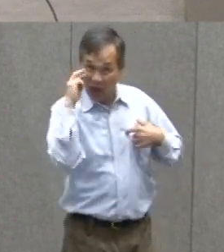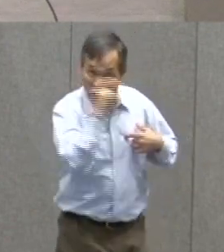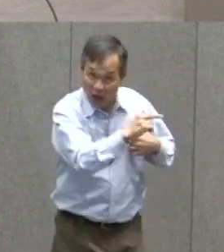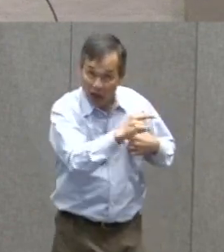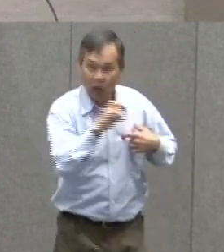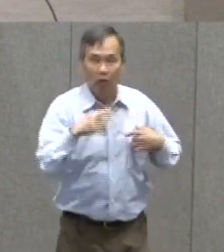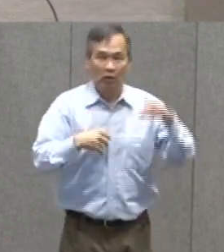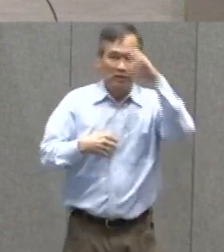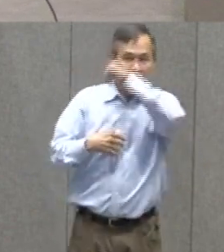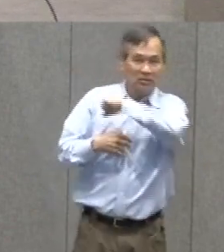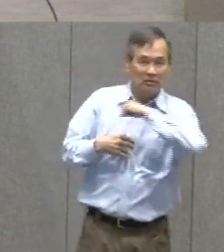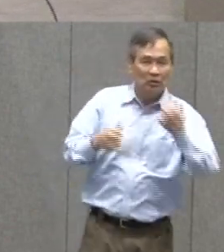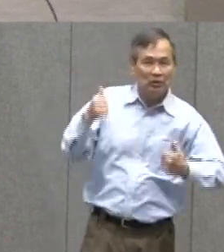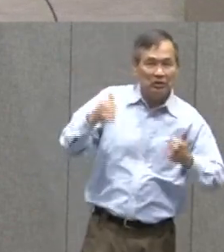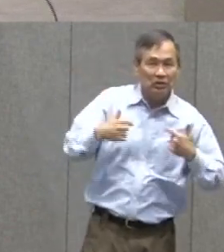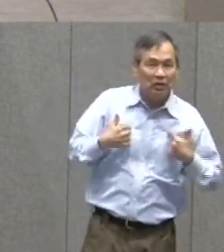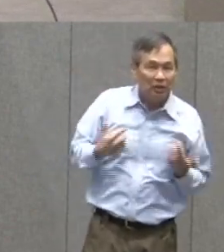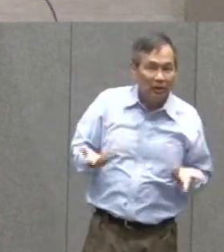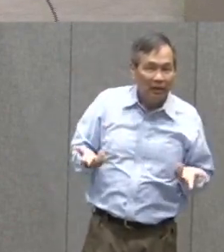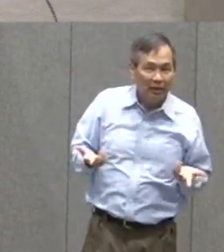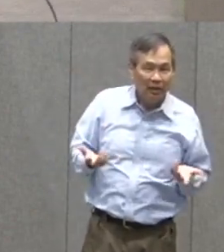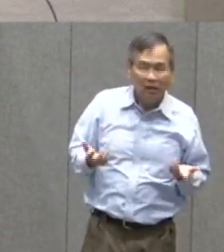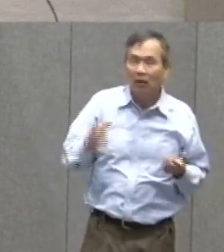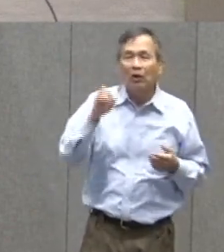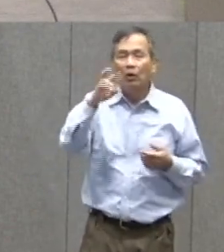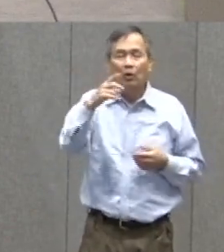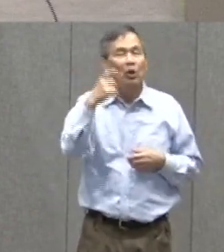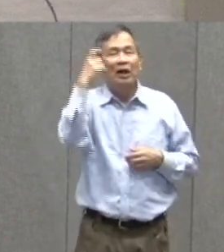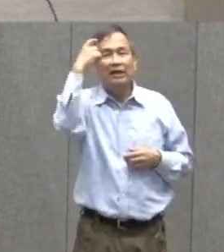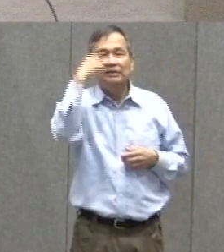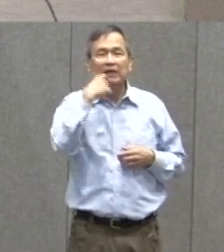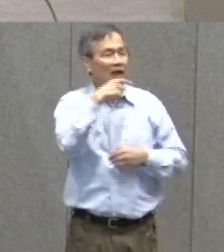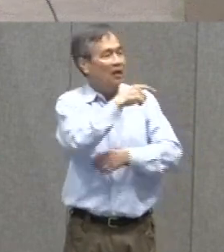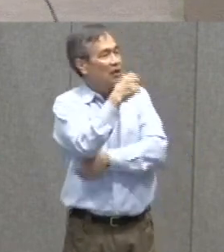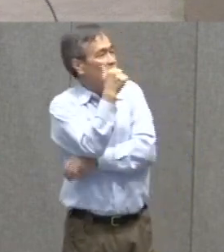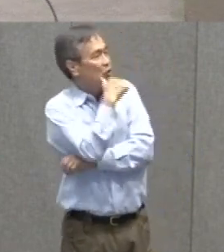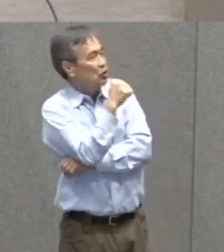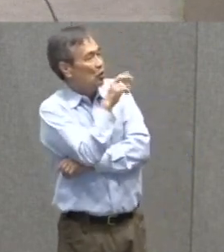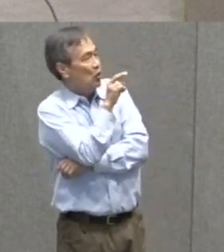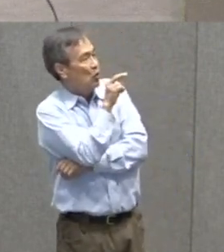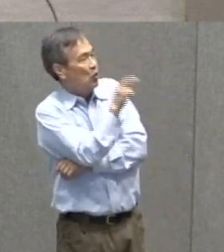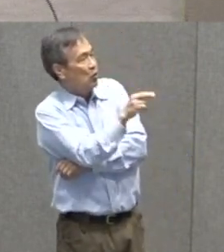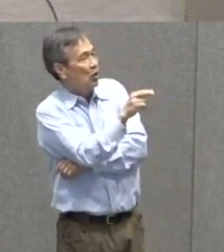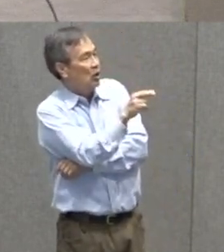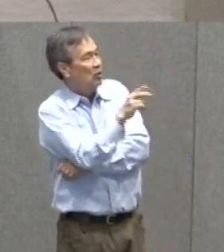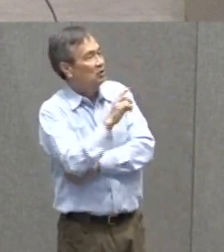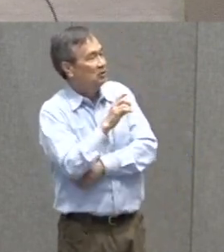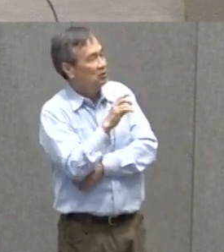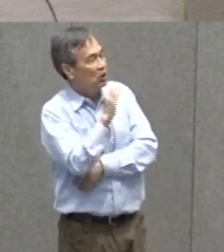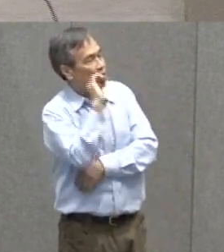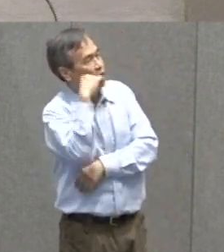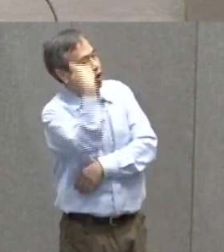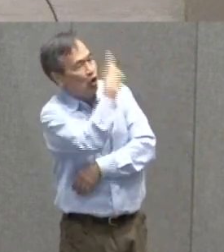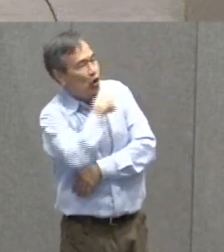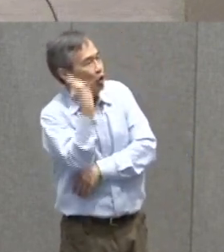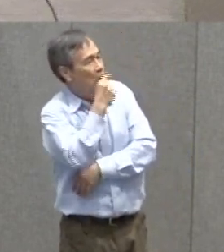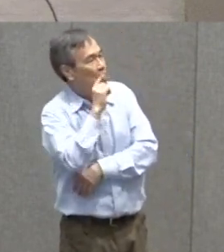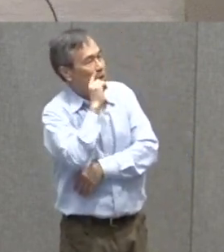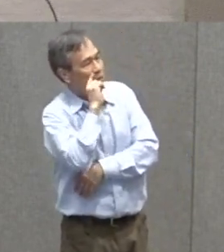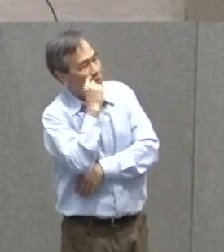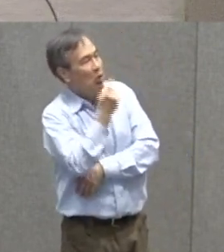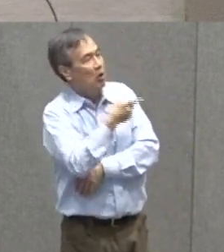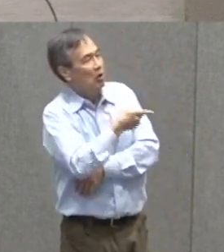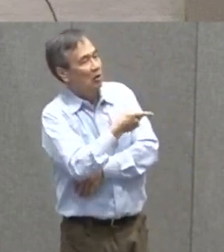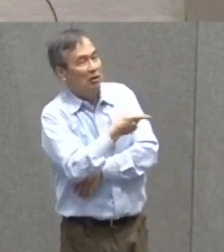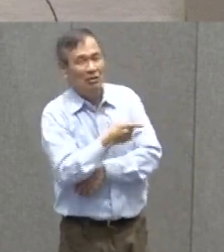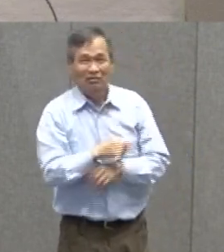observation? What do you, or I could say, the girl watching is bored. What is that an